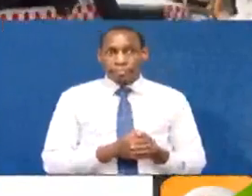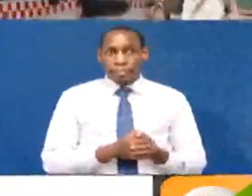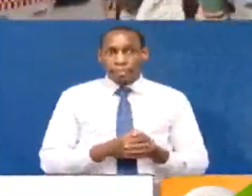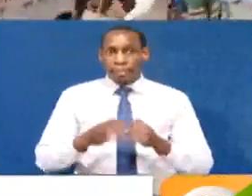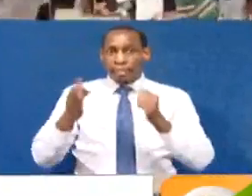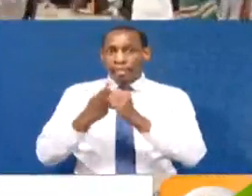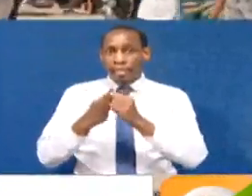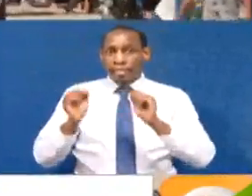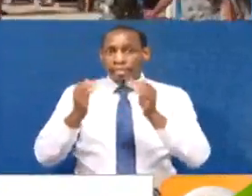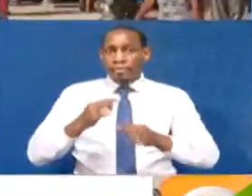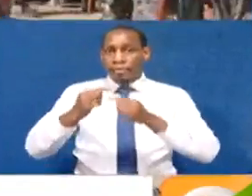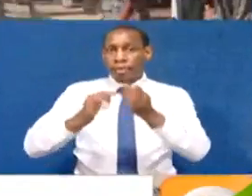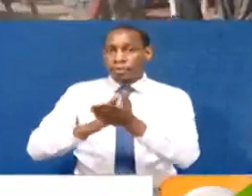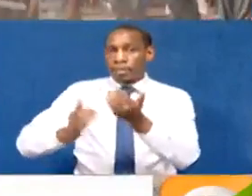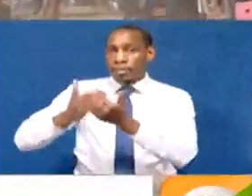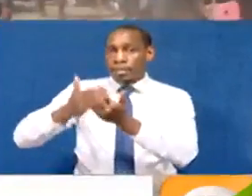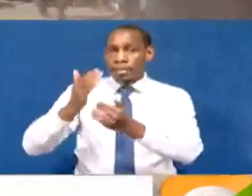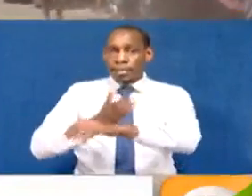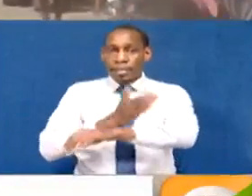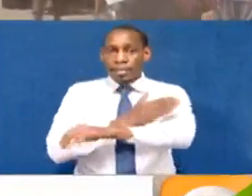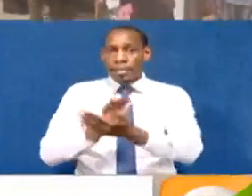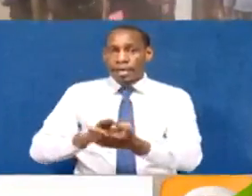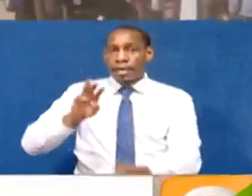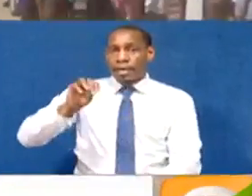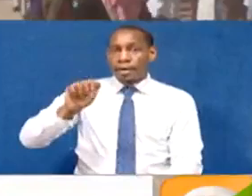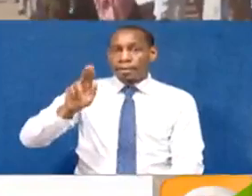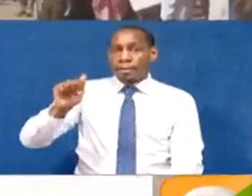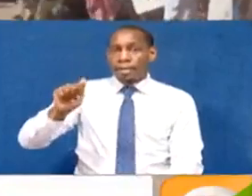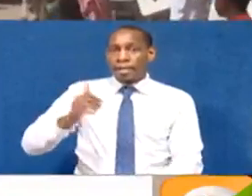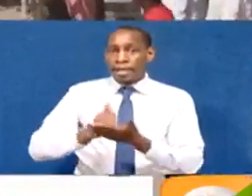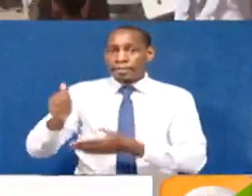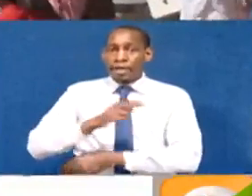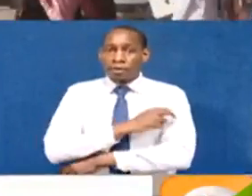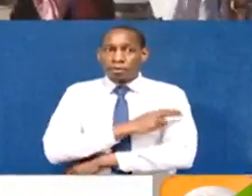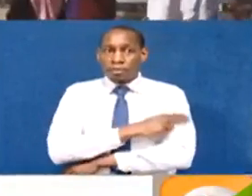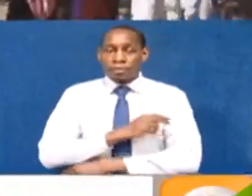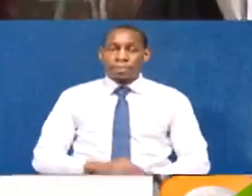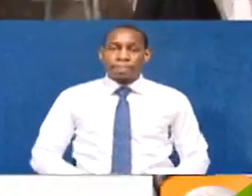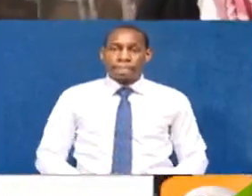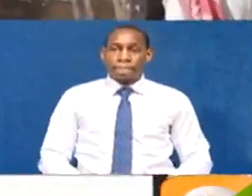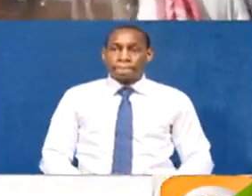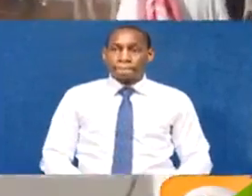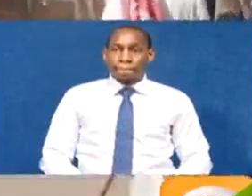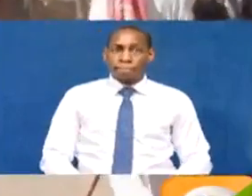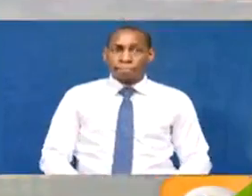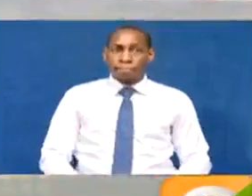13 survivors are nursing injuries at the Mandera Referral Hospital. Hassan Mugambi, Citizen TV.